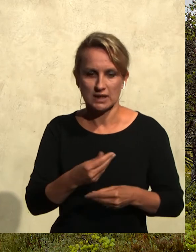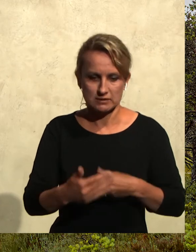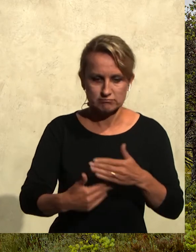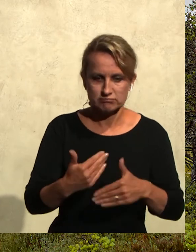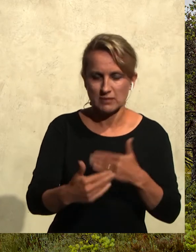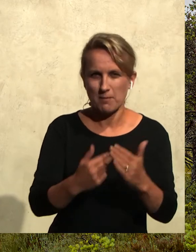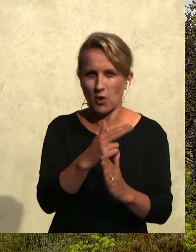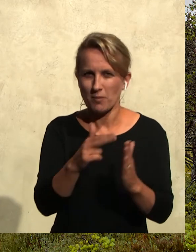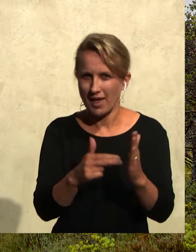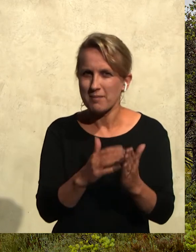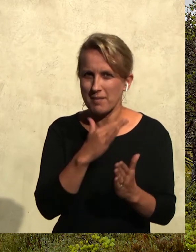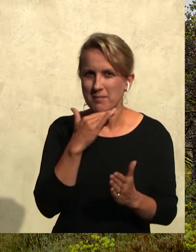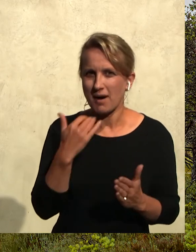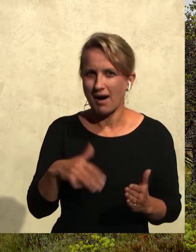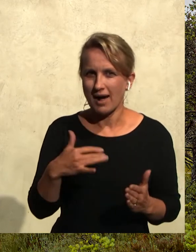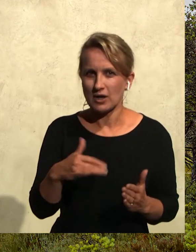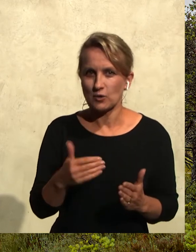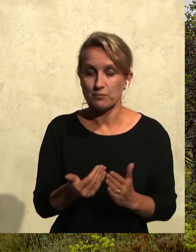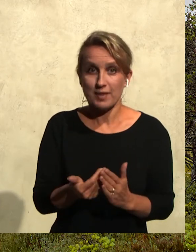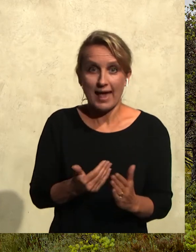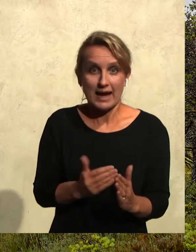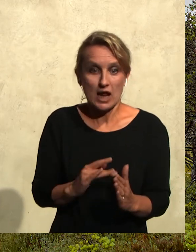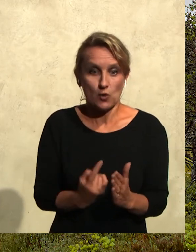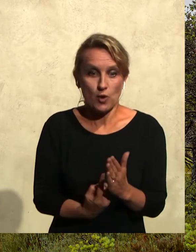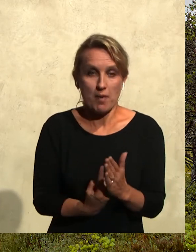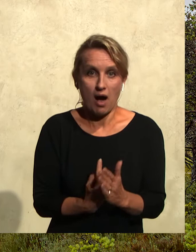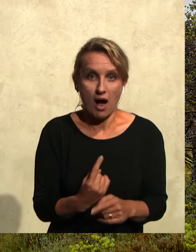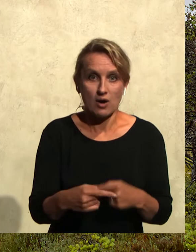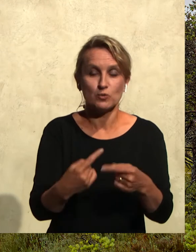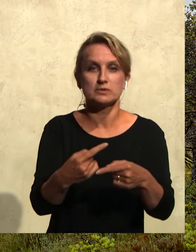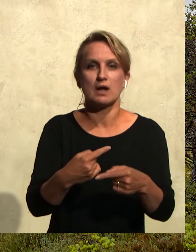before I start, I'd like to take the opportunity to